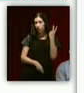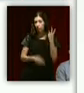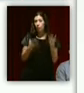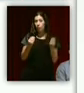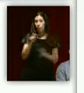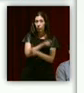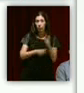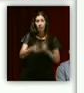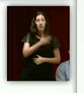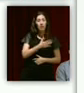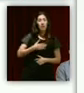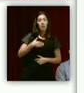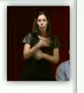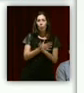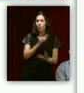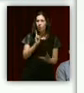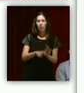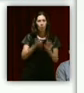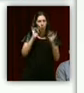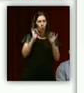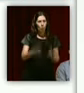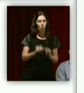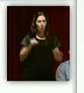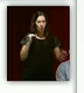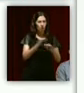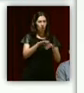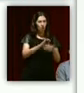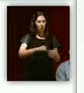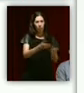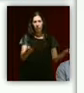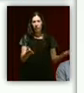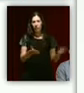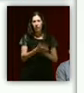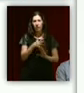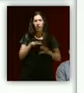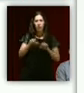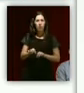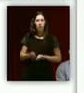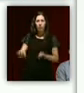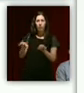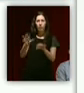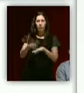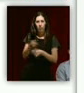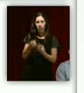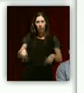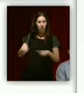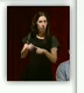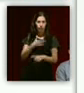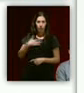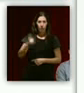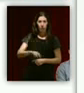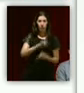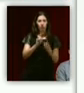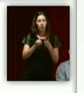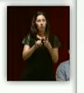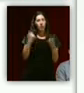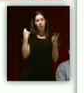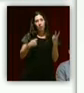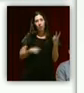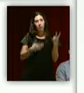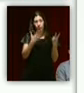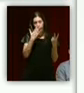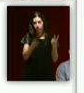of these people, they just want to play exactly the same game. They just want to play the same game with their pals.